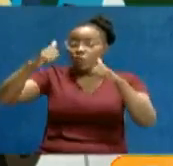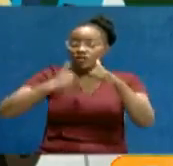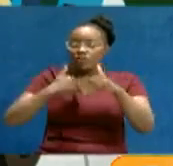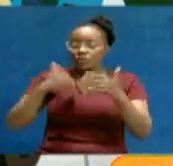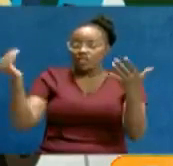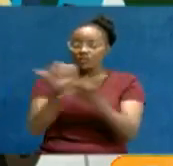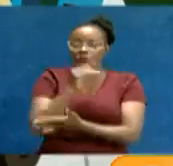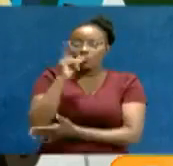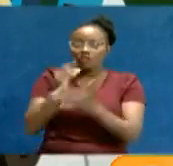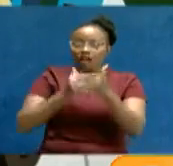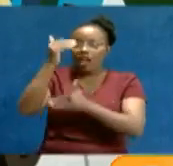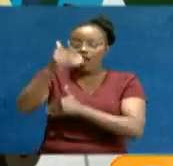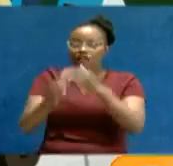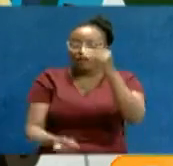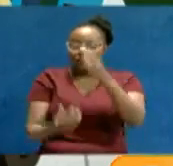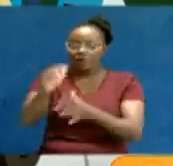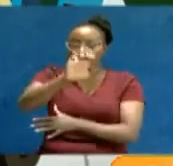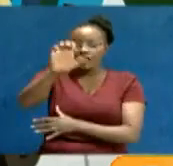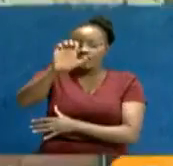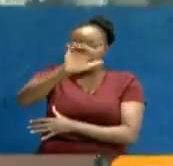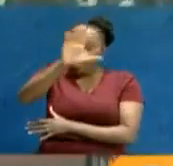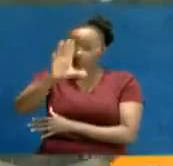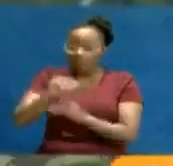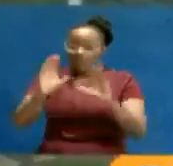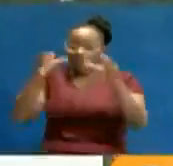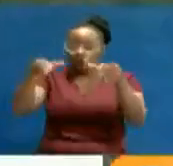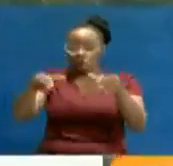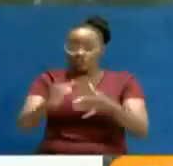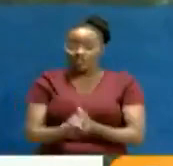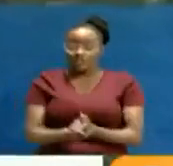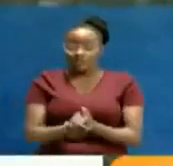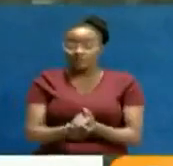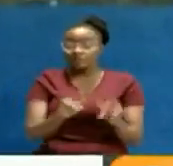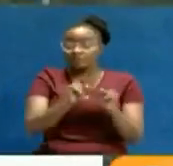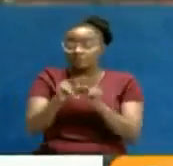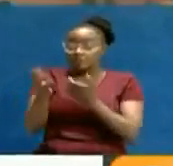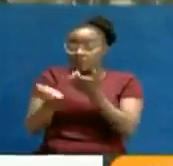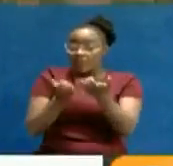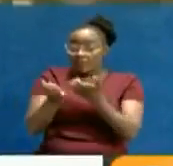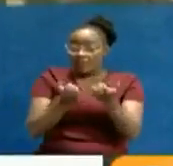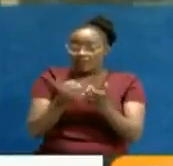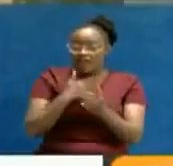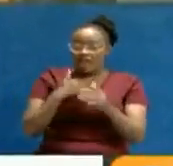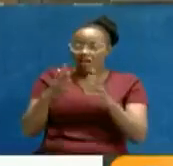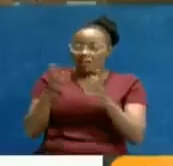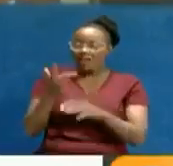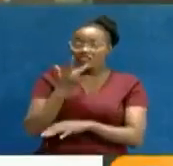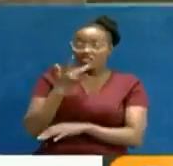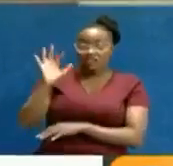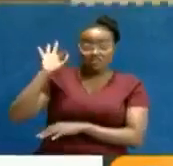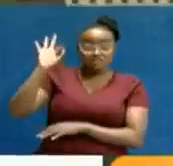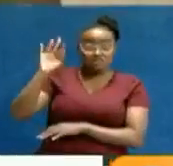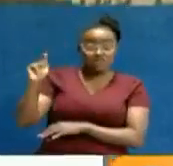was abolished after re-establishment of the East African community. And while trade terms remained largely favorable in